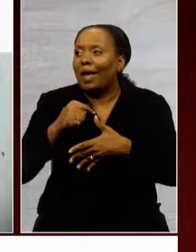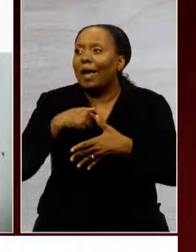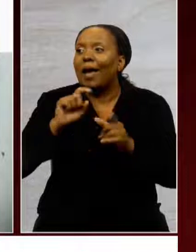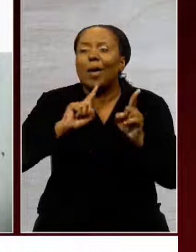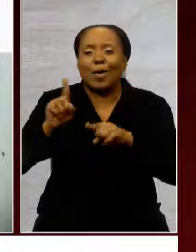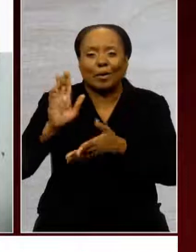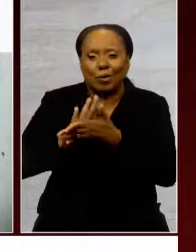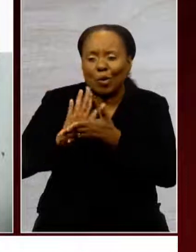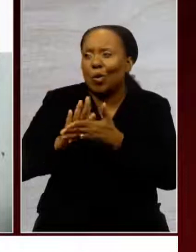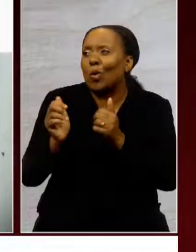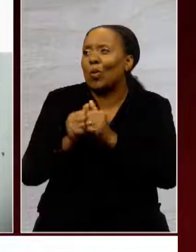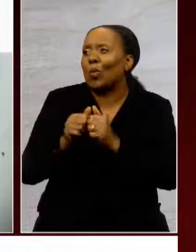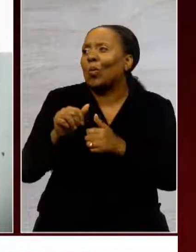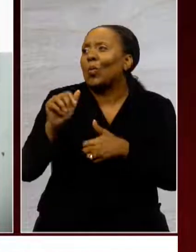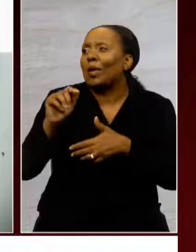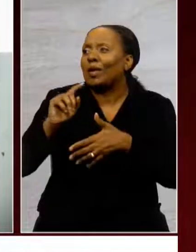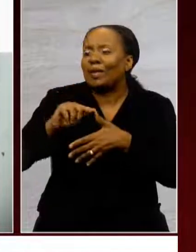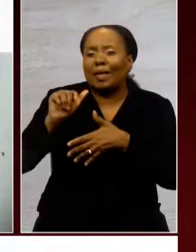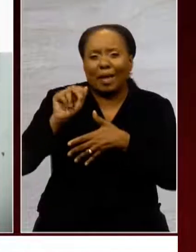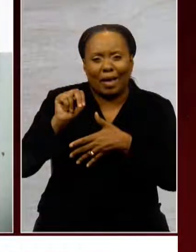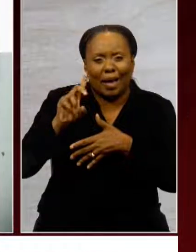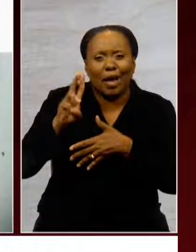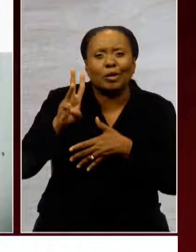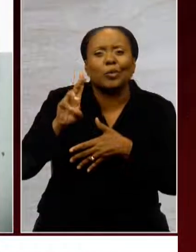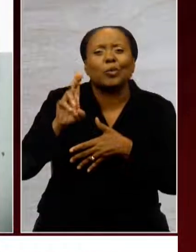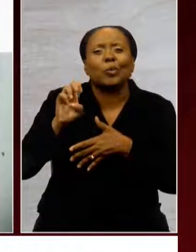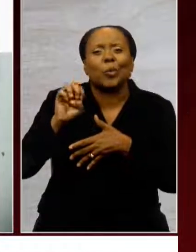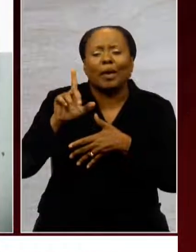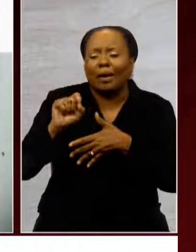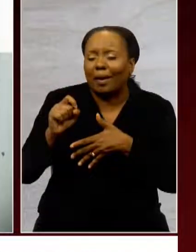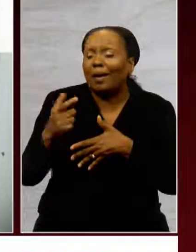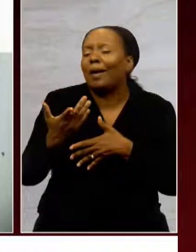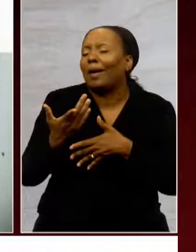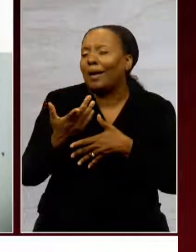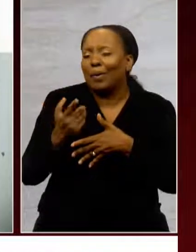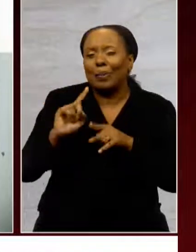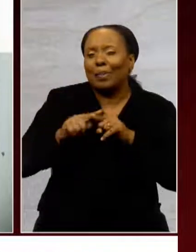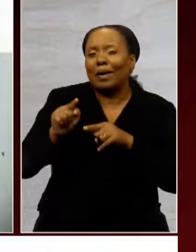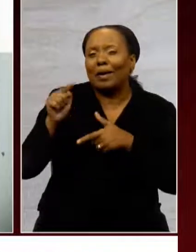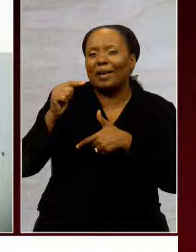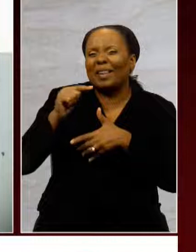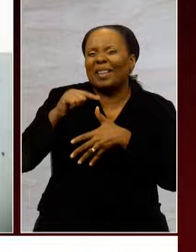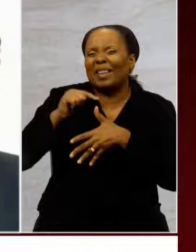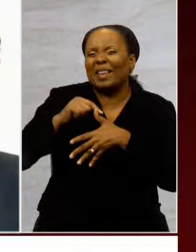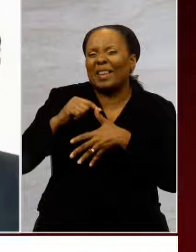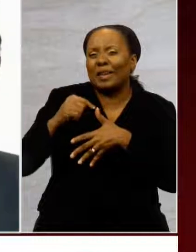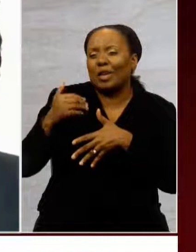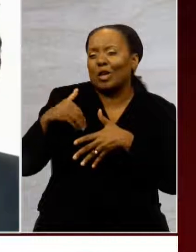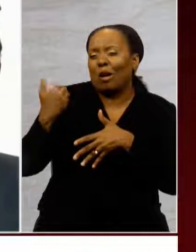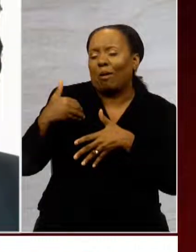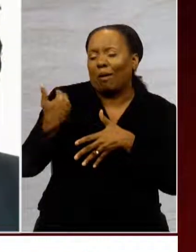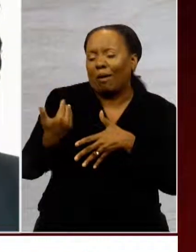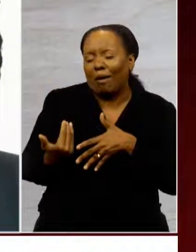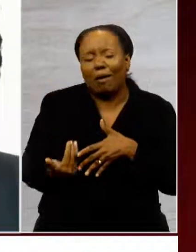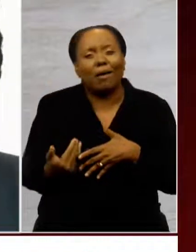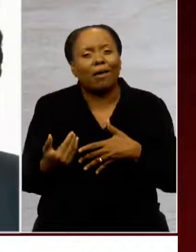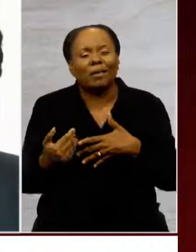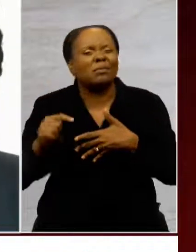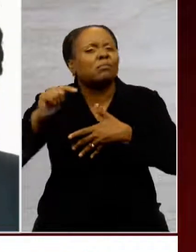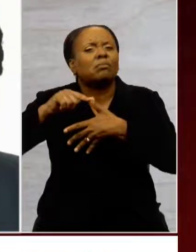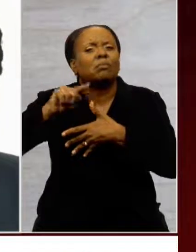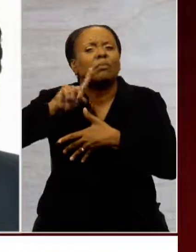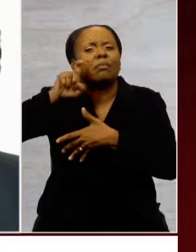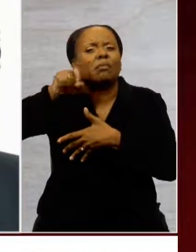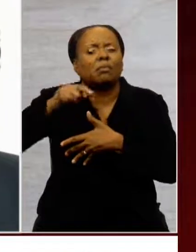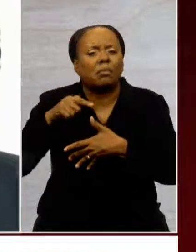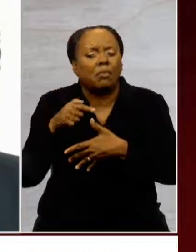though. Senator Boyce, I want you to talk to me about your level of satisfaction with the work done to ensure